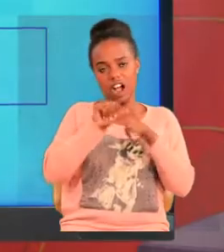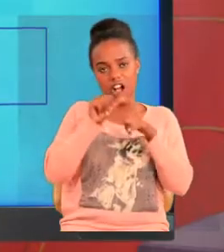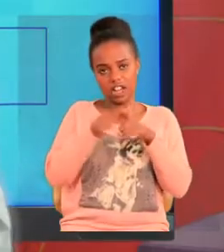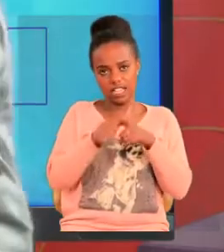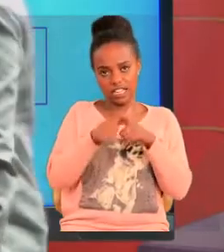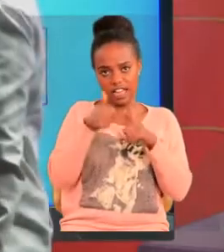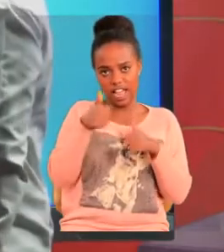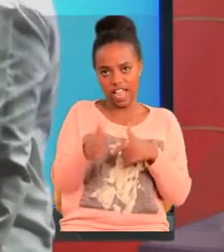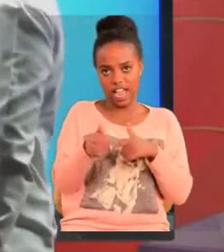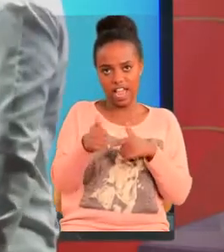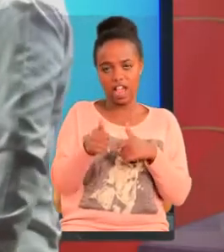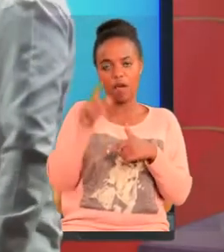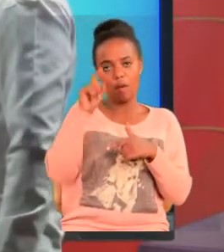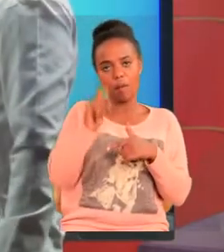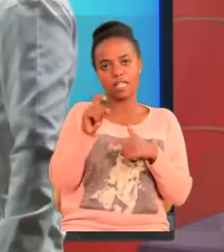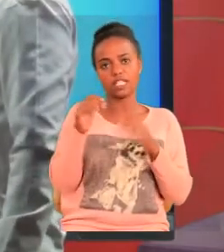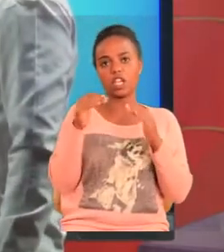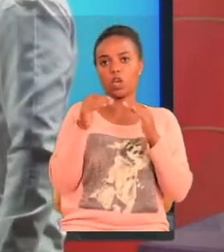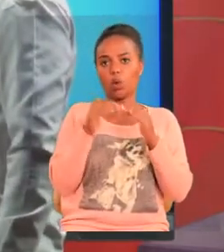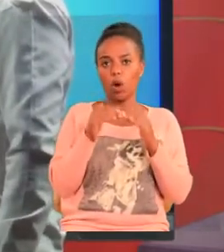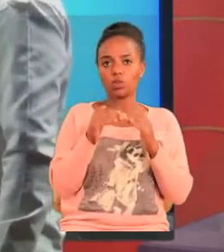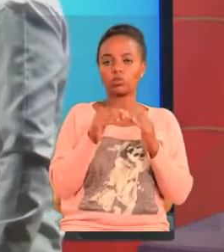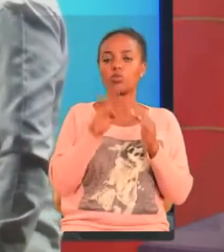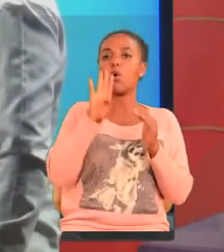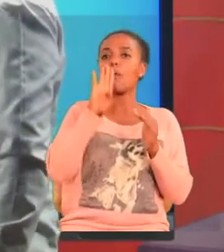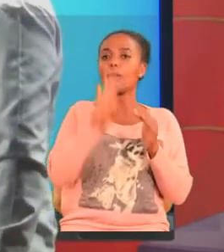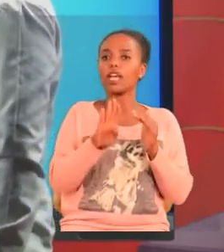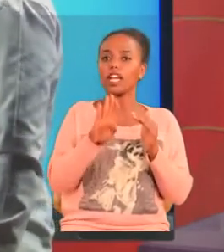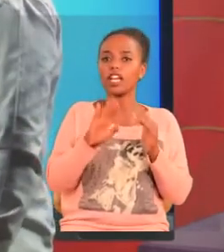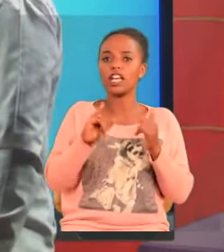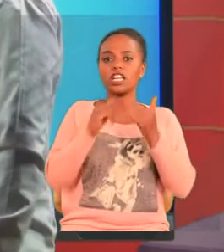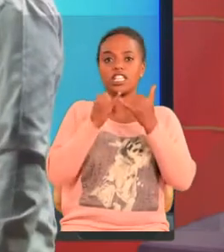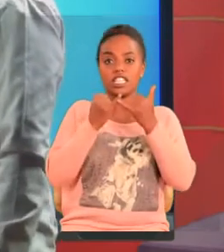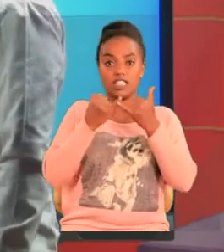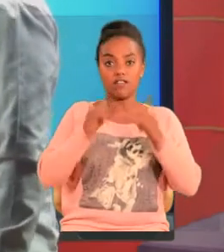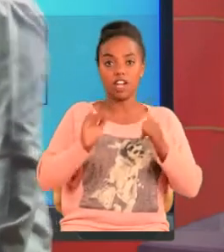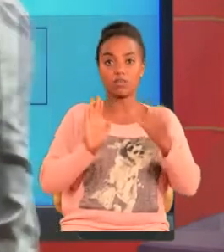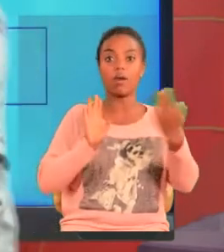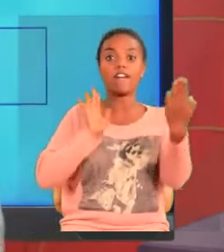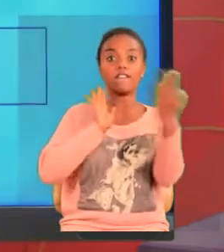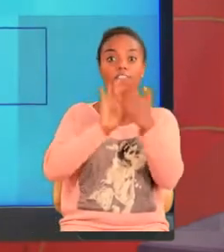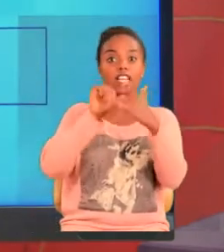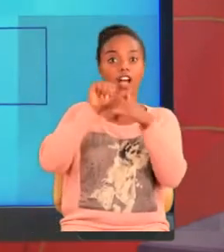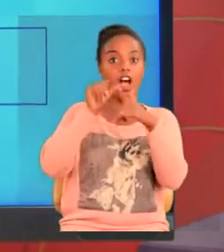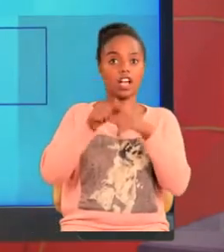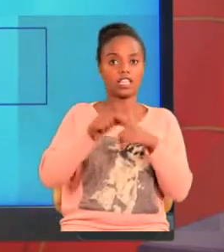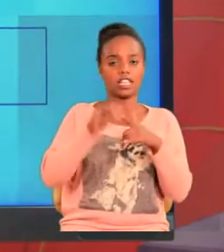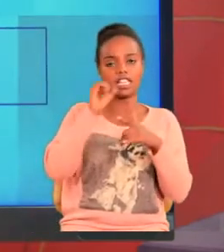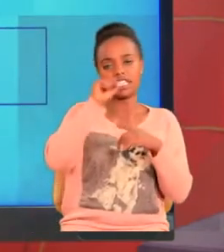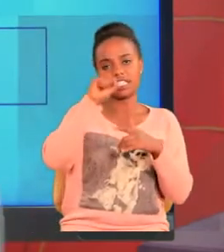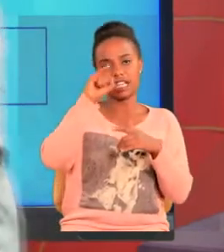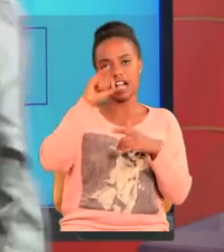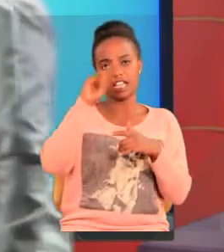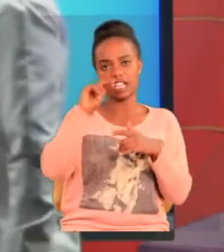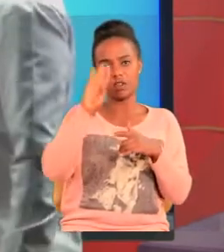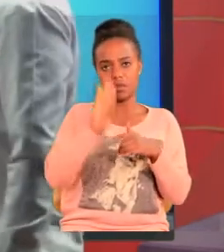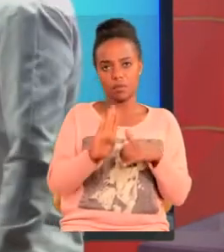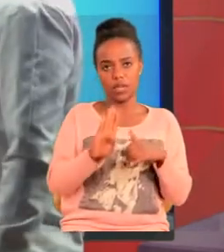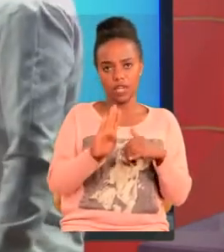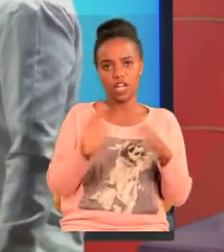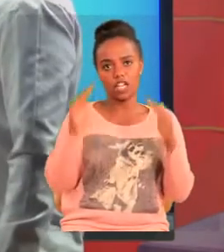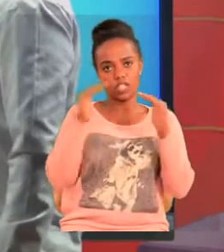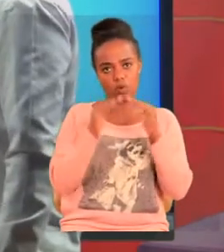sine A must be equal to B divided by the corresponding angle sine B. B over sine B, this equals